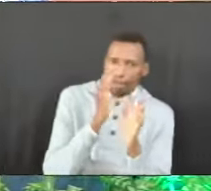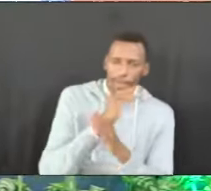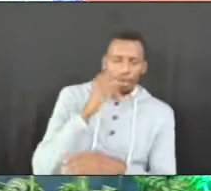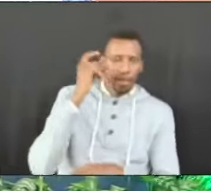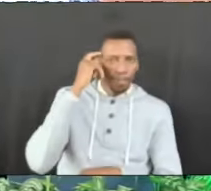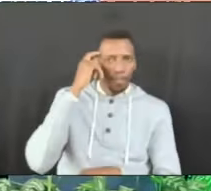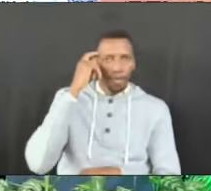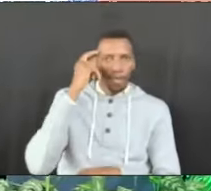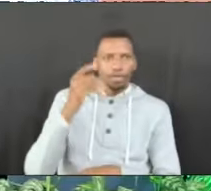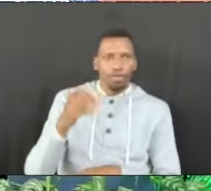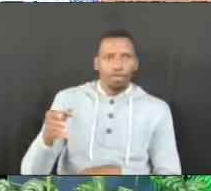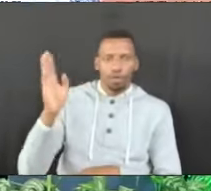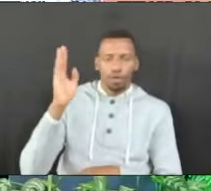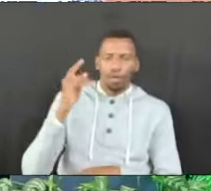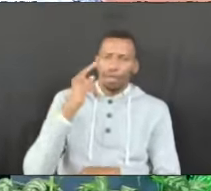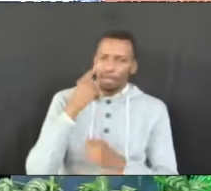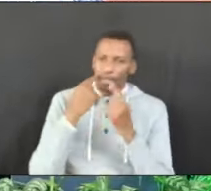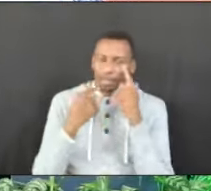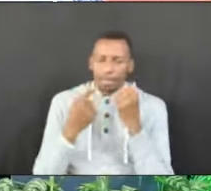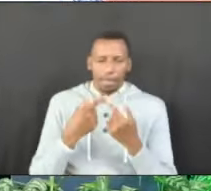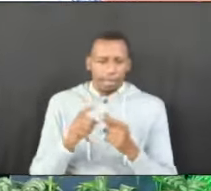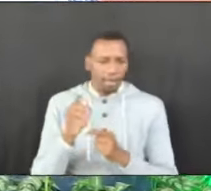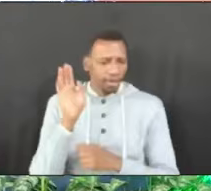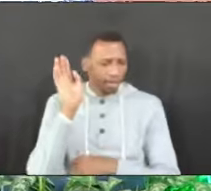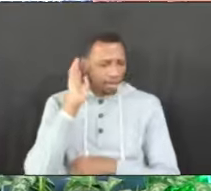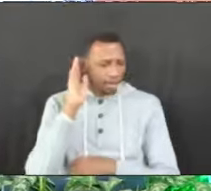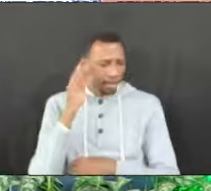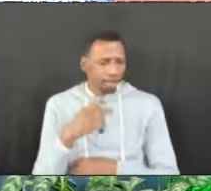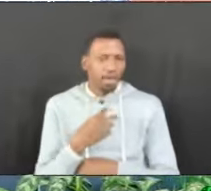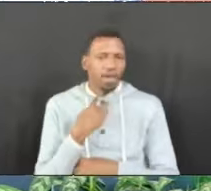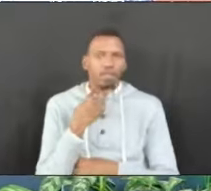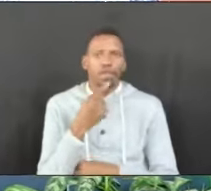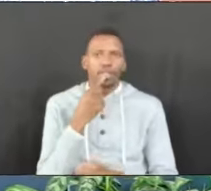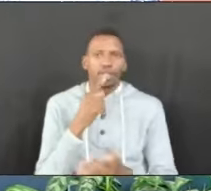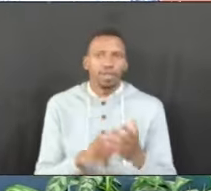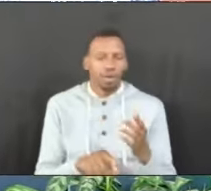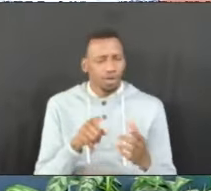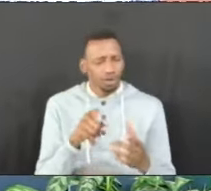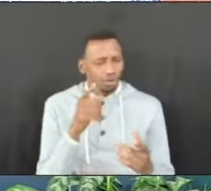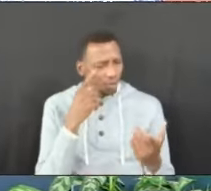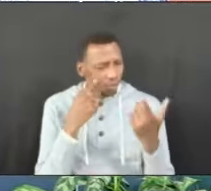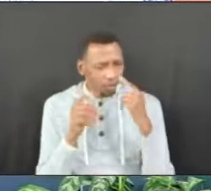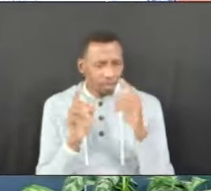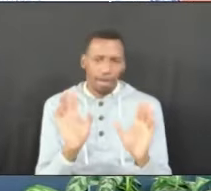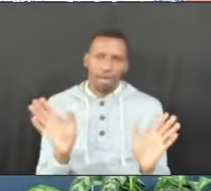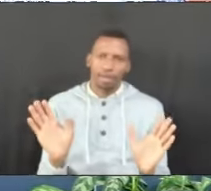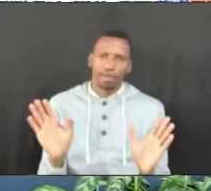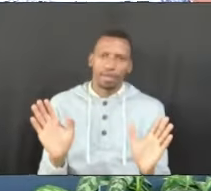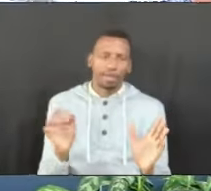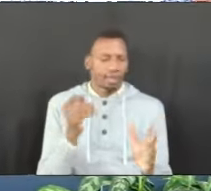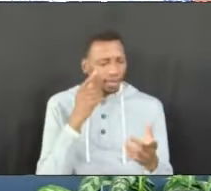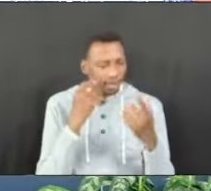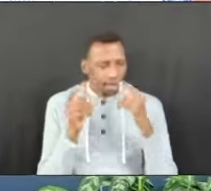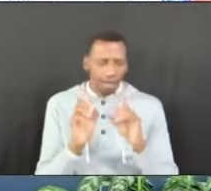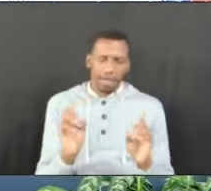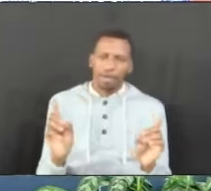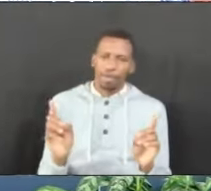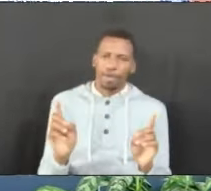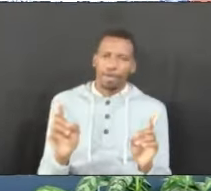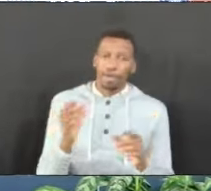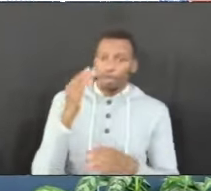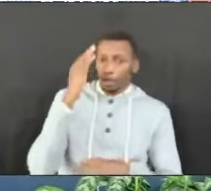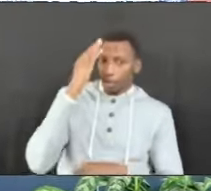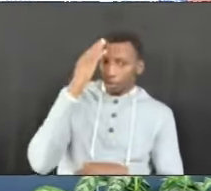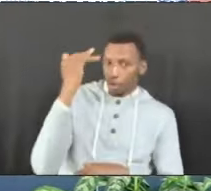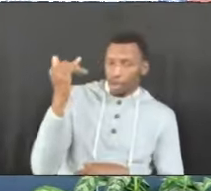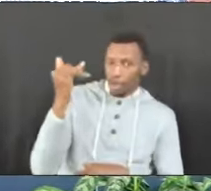weeps. But then he hears a voice that tells him, do not weep. Do not weep. Because